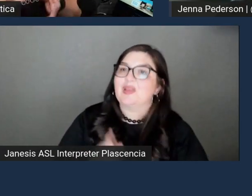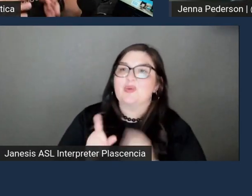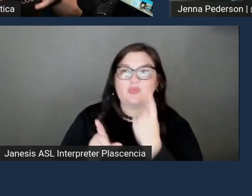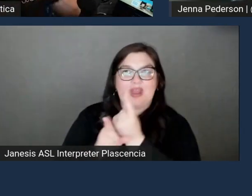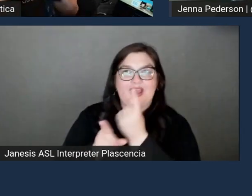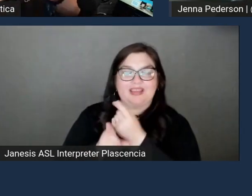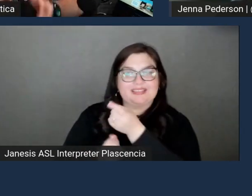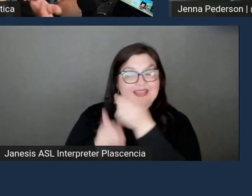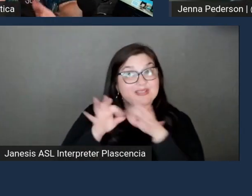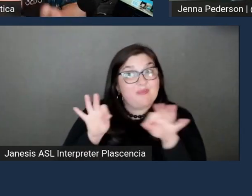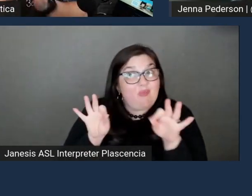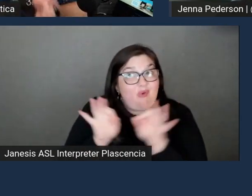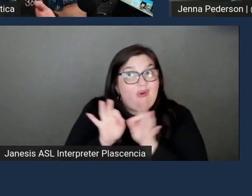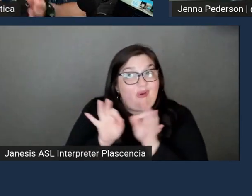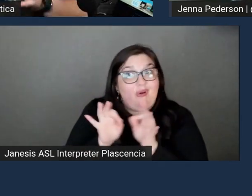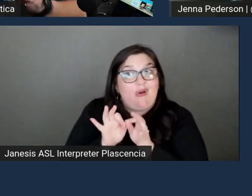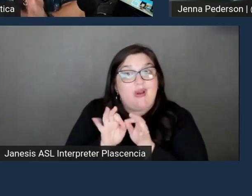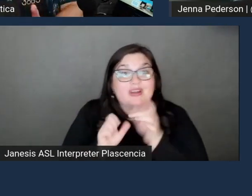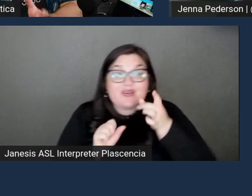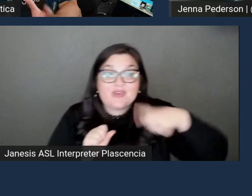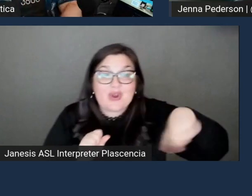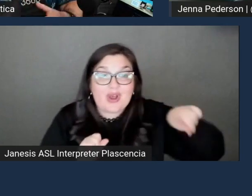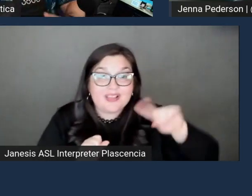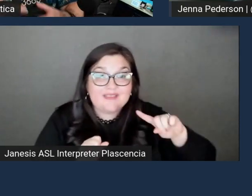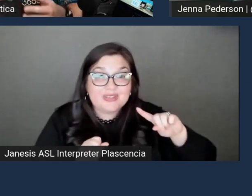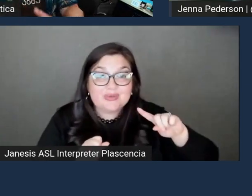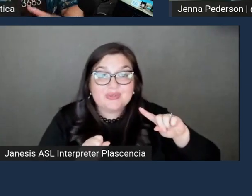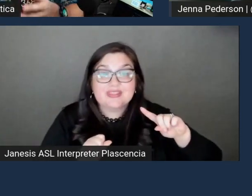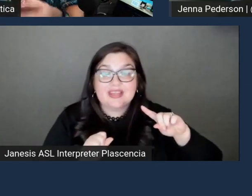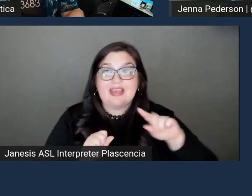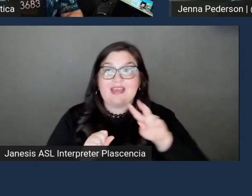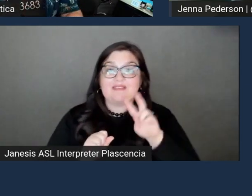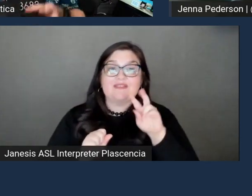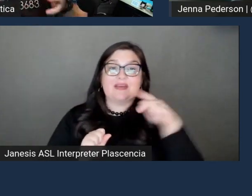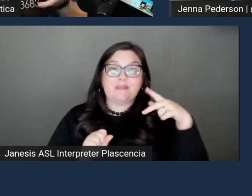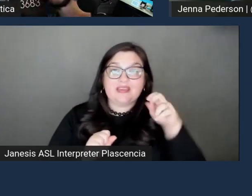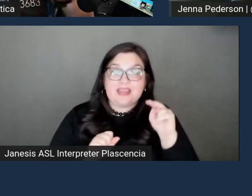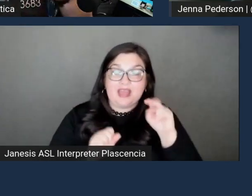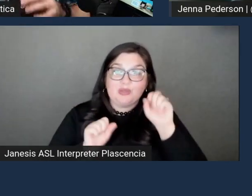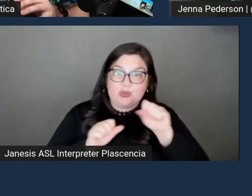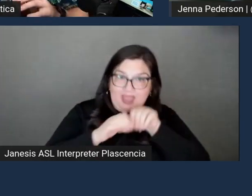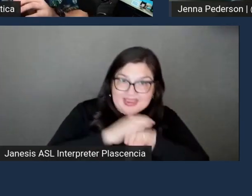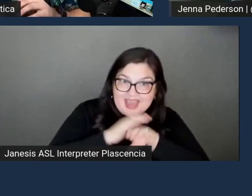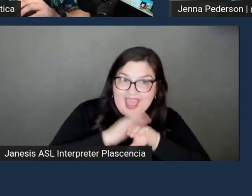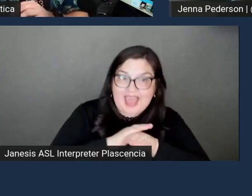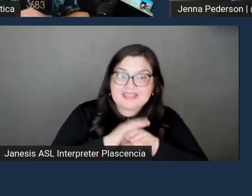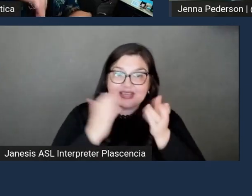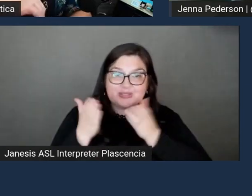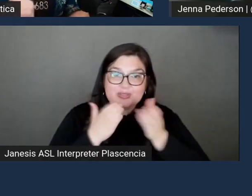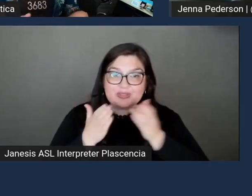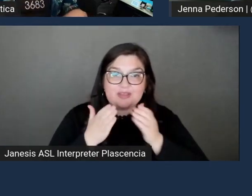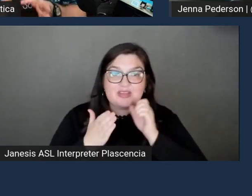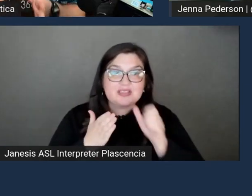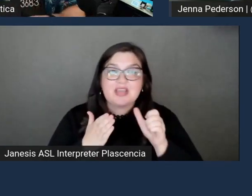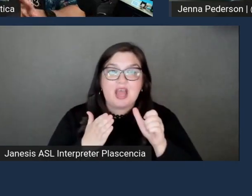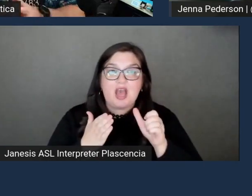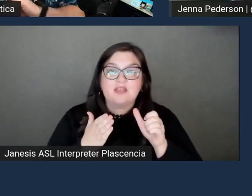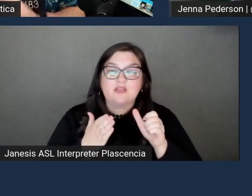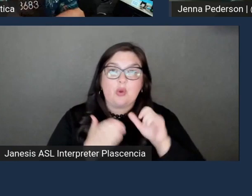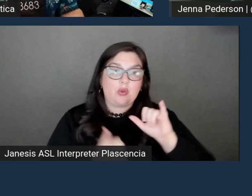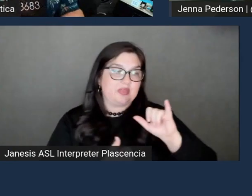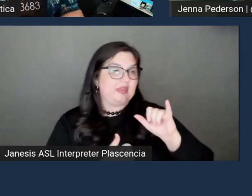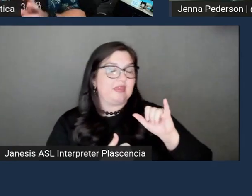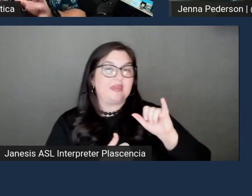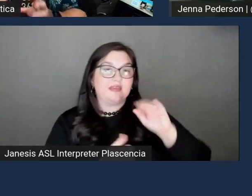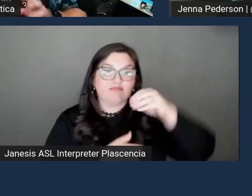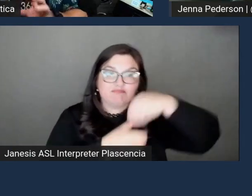important. So folks out there, VPC endpoints enable you to access specific AWS services, not through the power of the internet, but through the